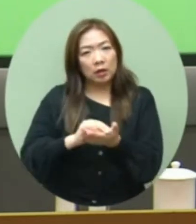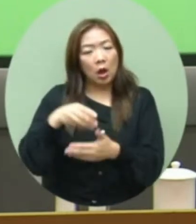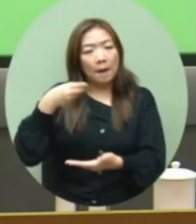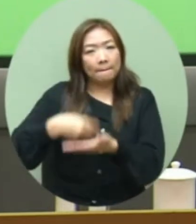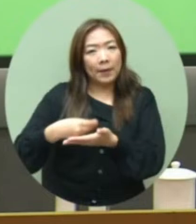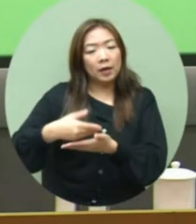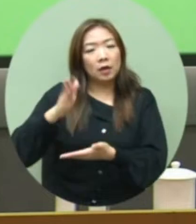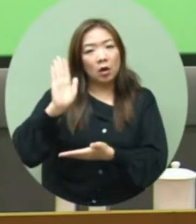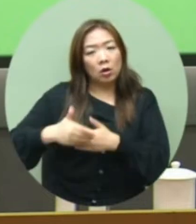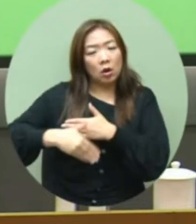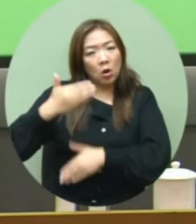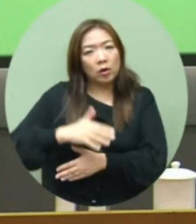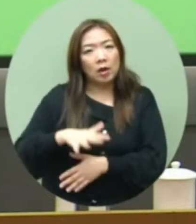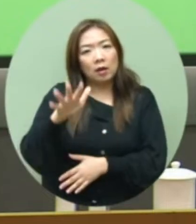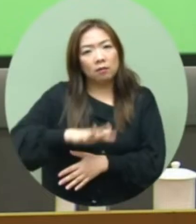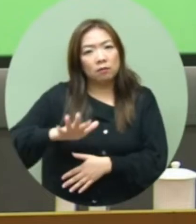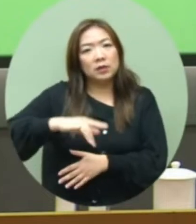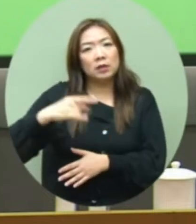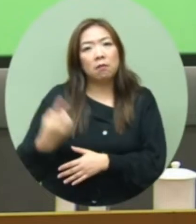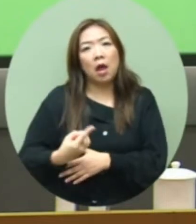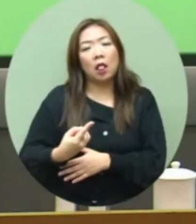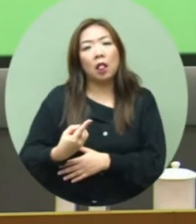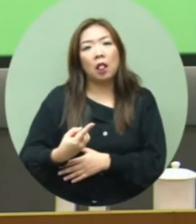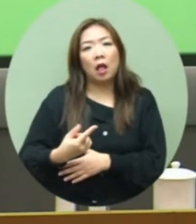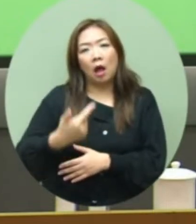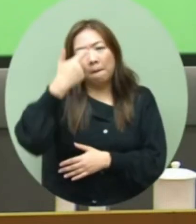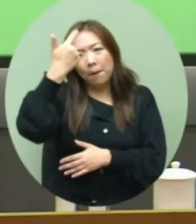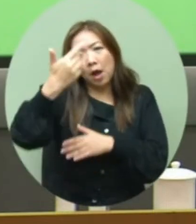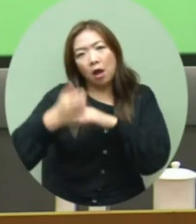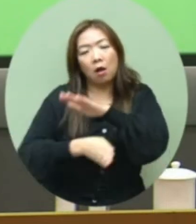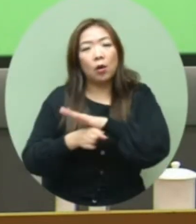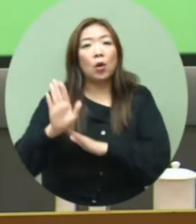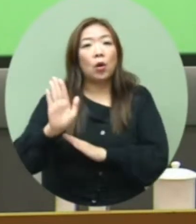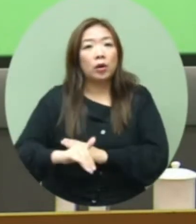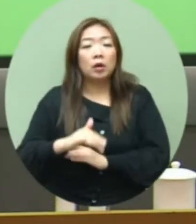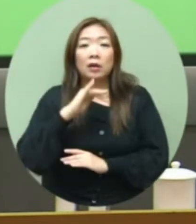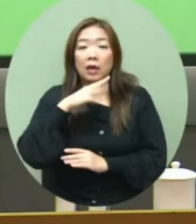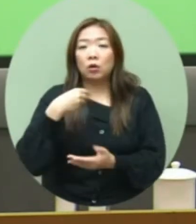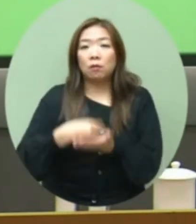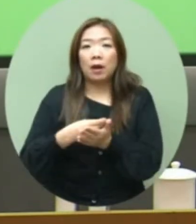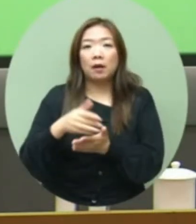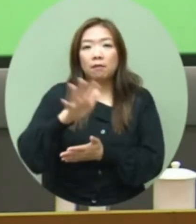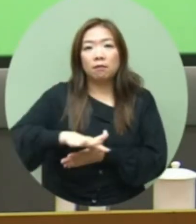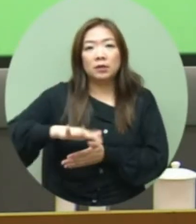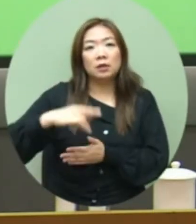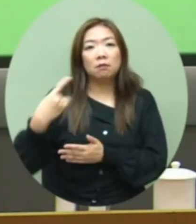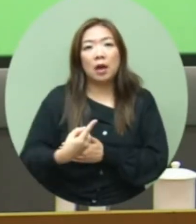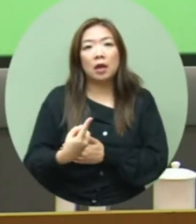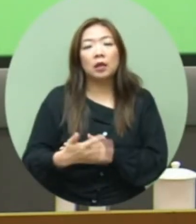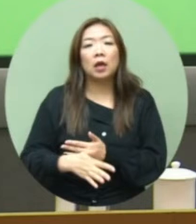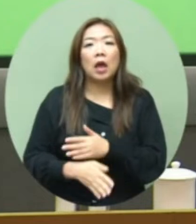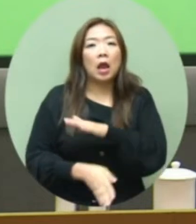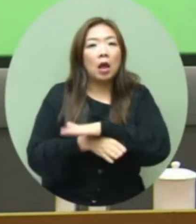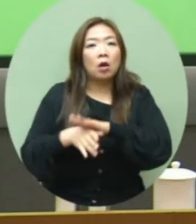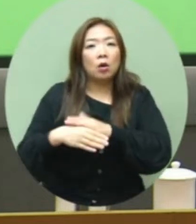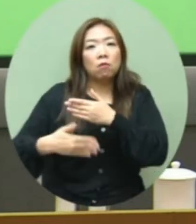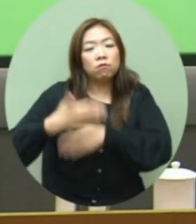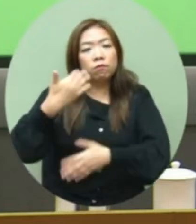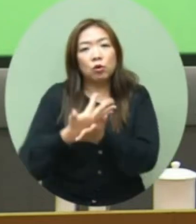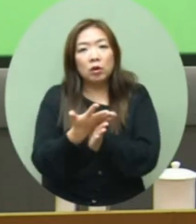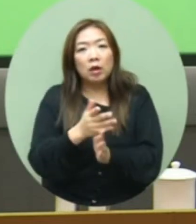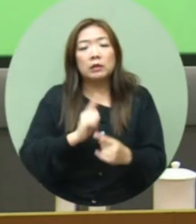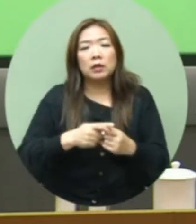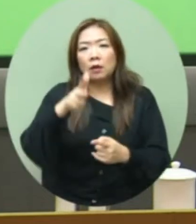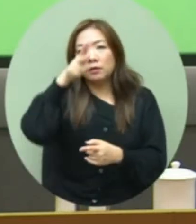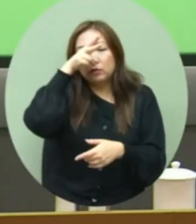property. That's why I'm only restricting the measure to upmarket homes at $50 million. Those